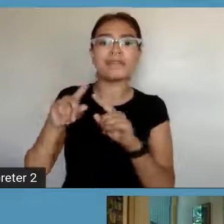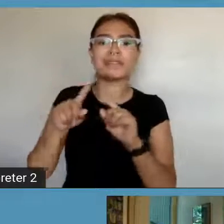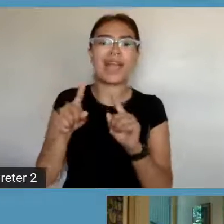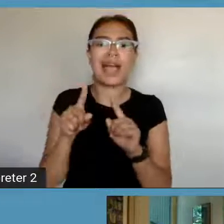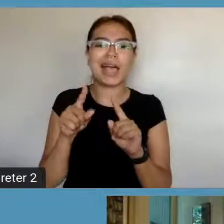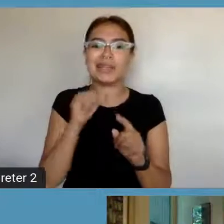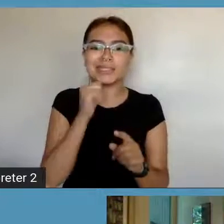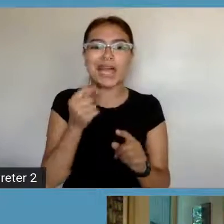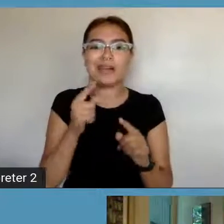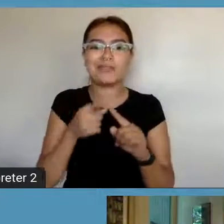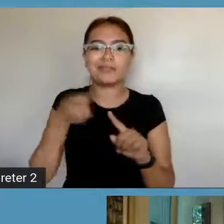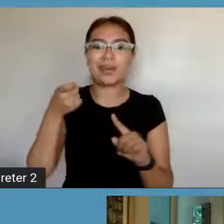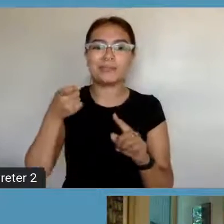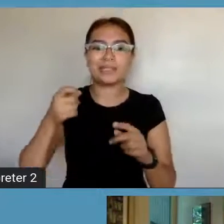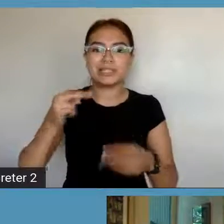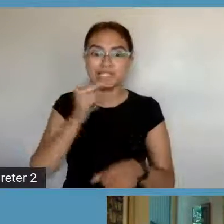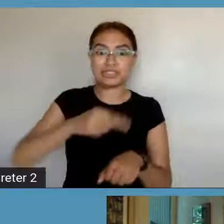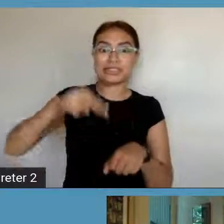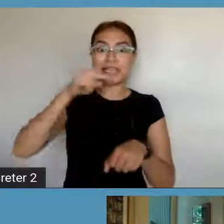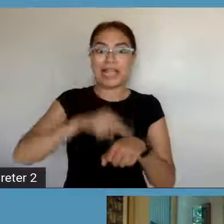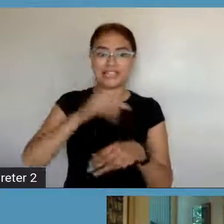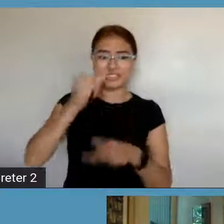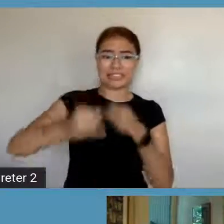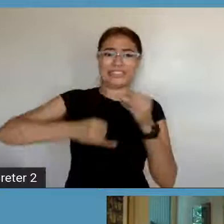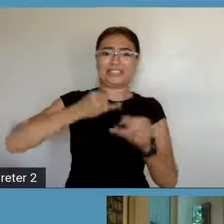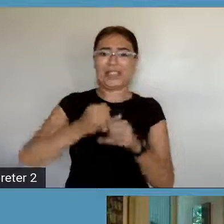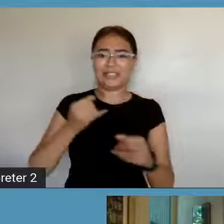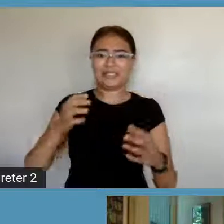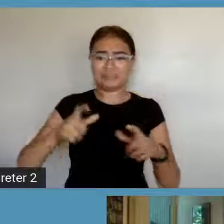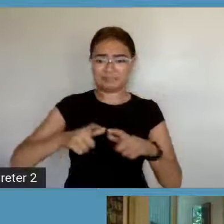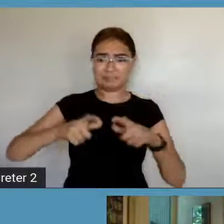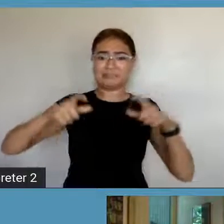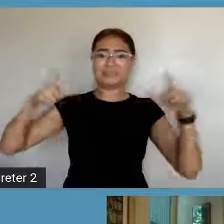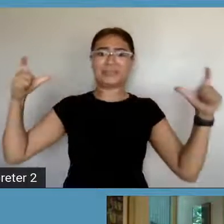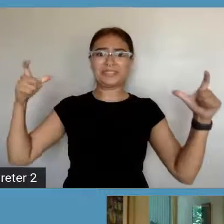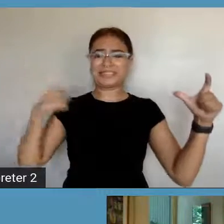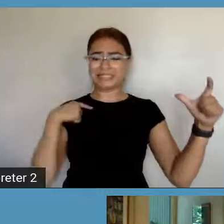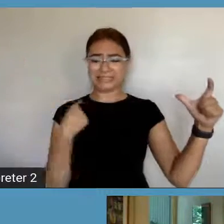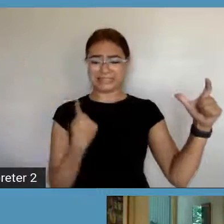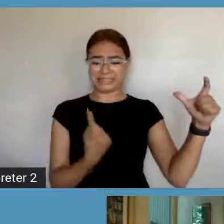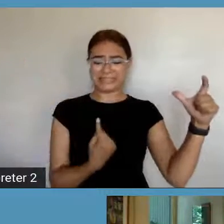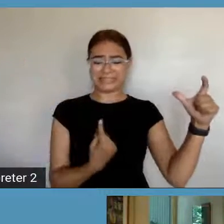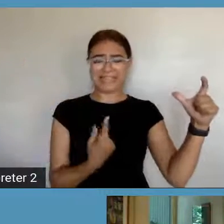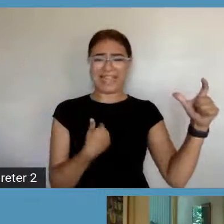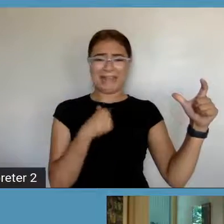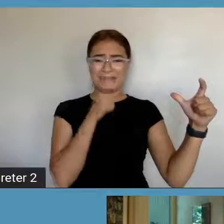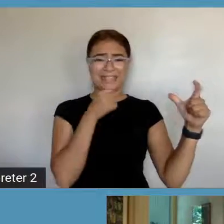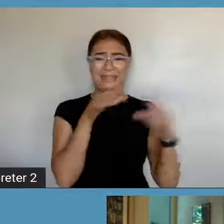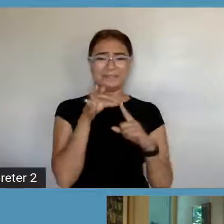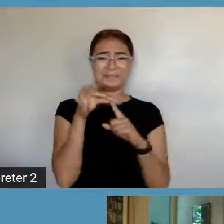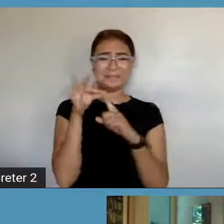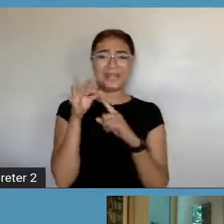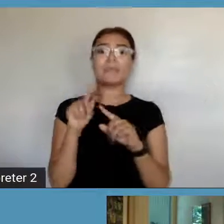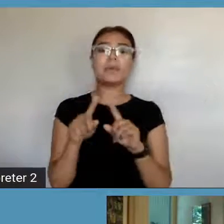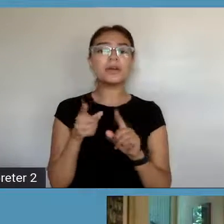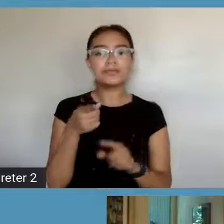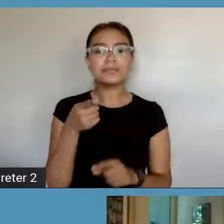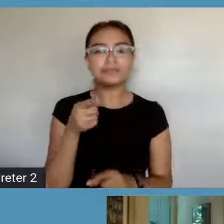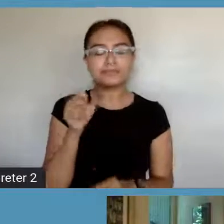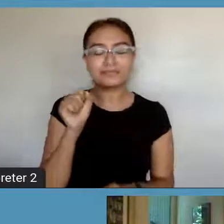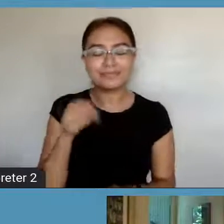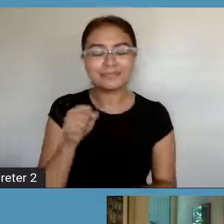or international scale, global scale of, you know, I'm not a prominent individual, but you are. And so it's